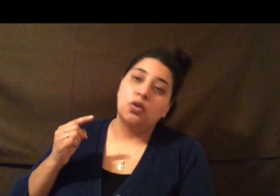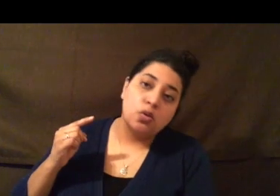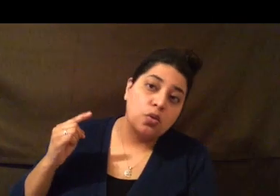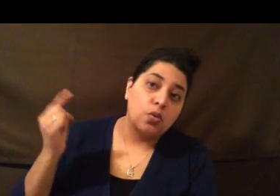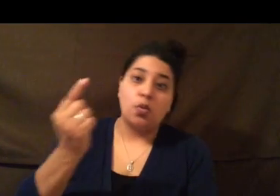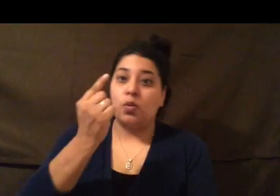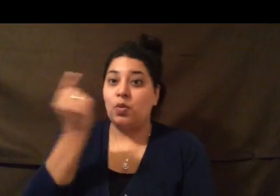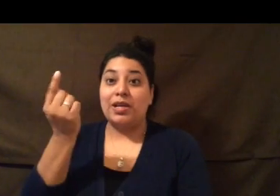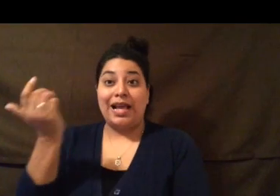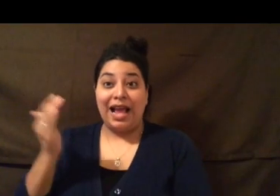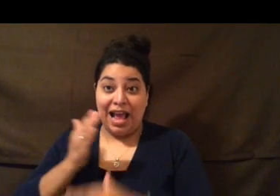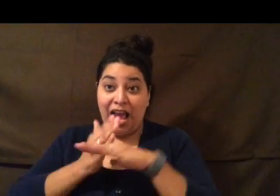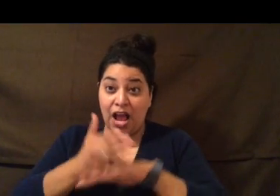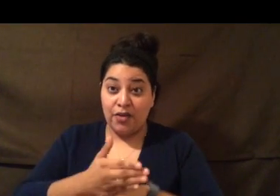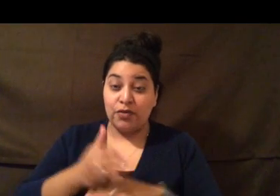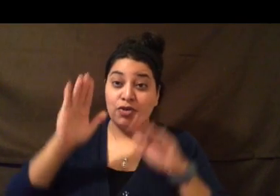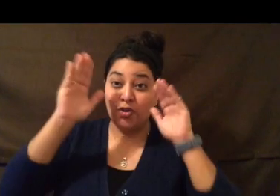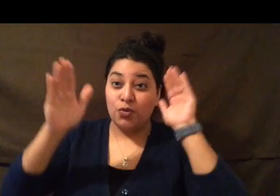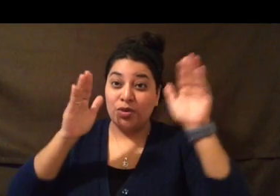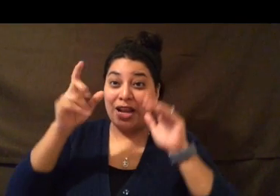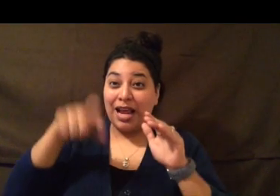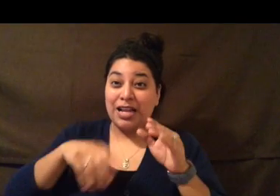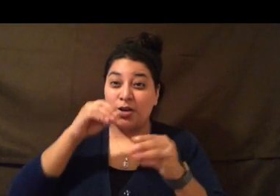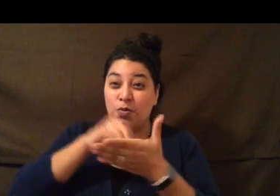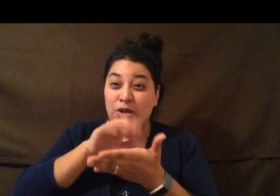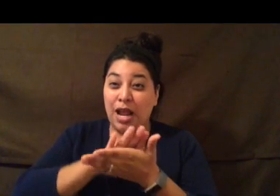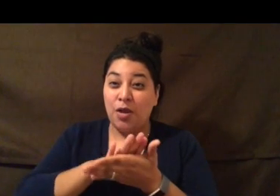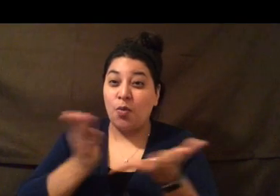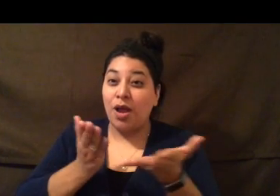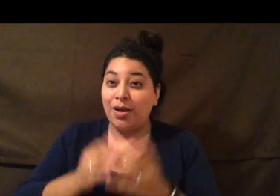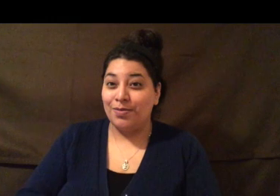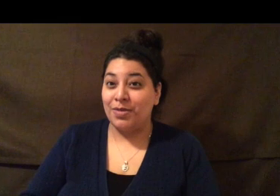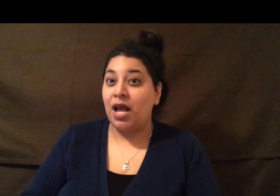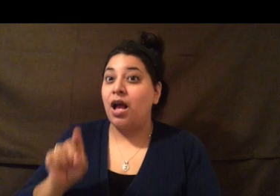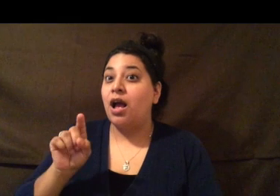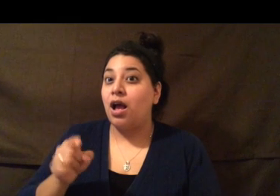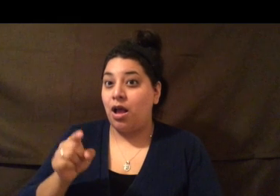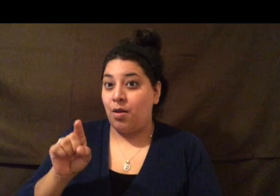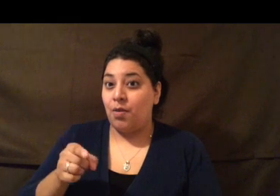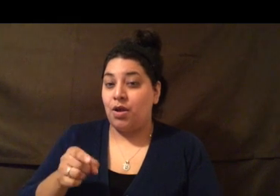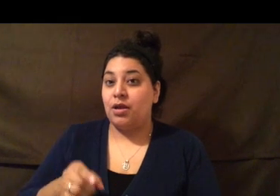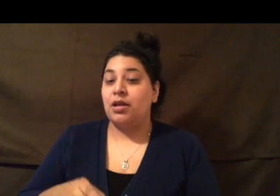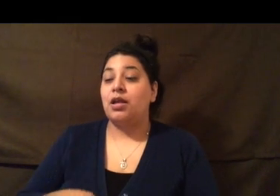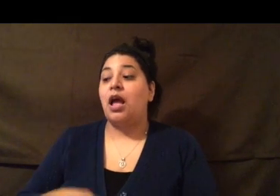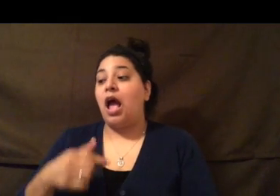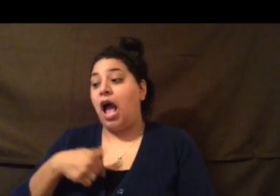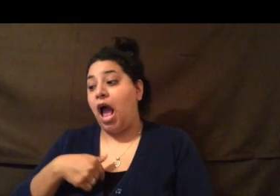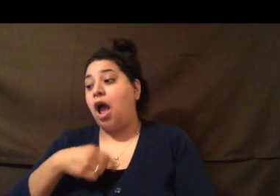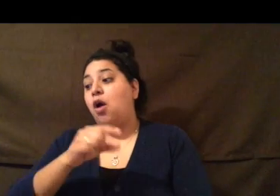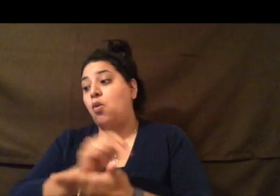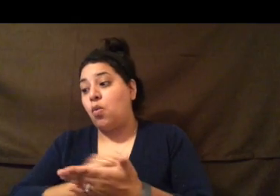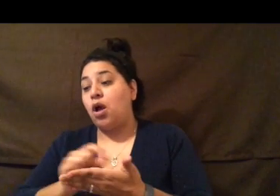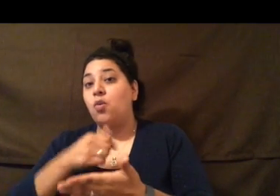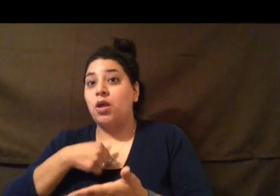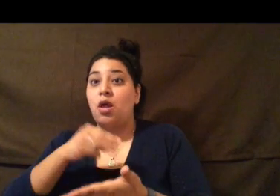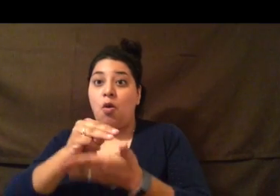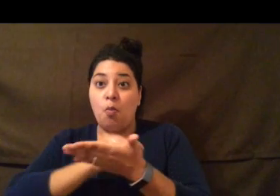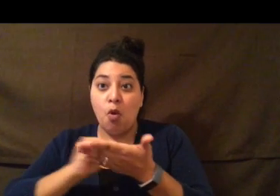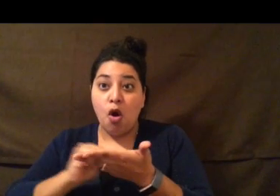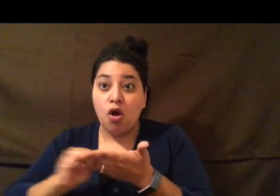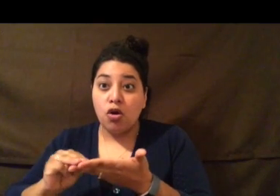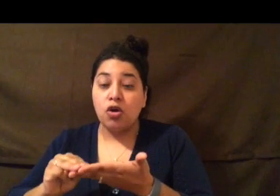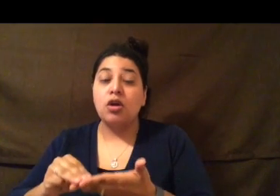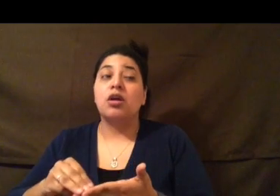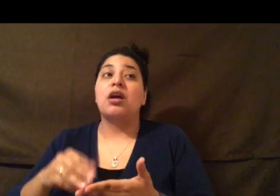And always after our greeting, we want to put a comma. Now, Miss Olvera is writing with markers so that you can see